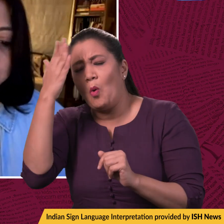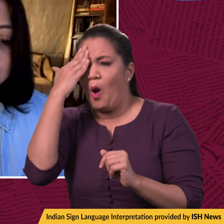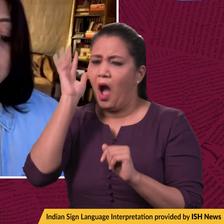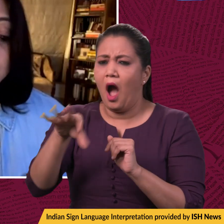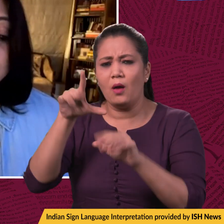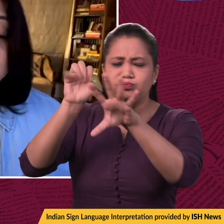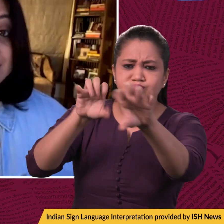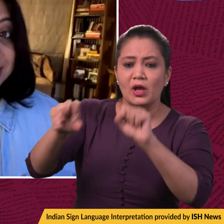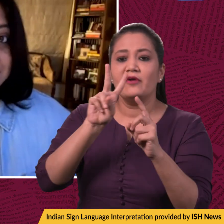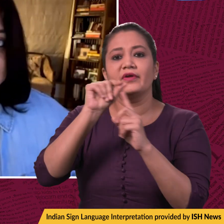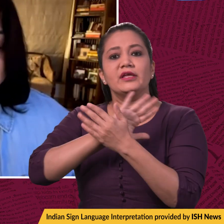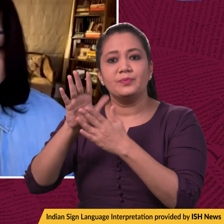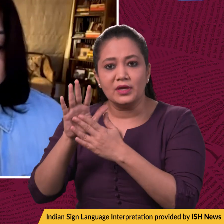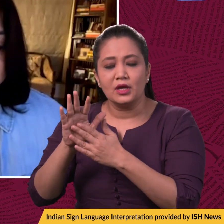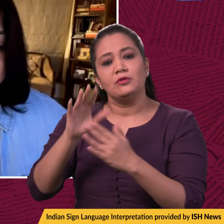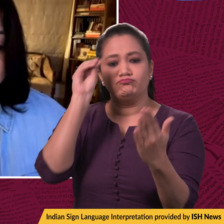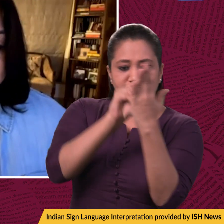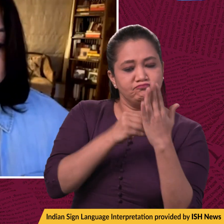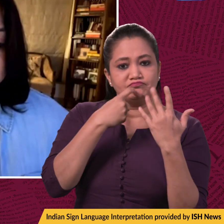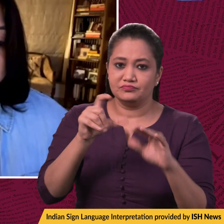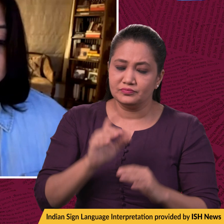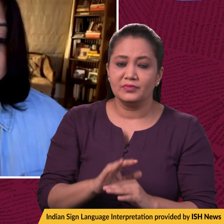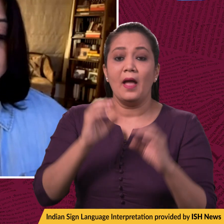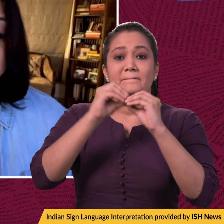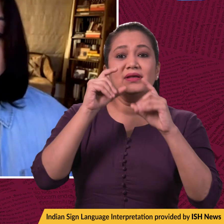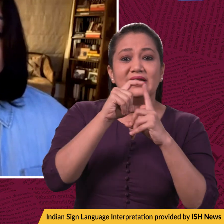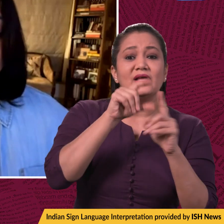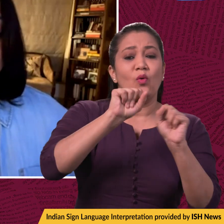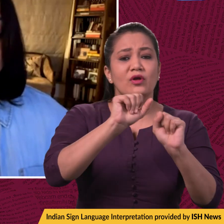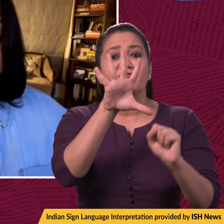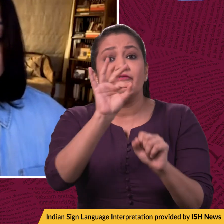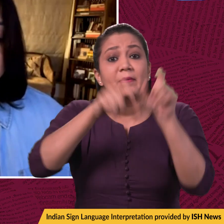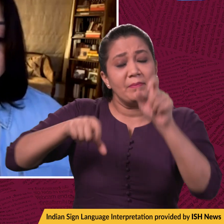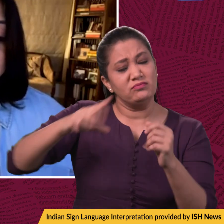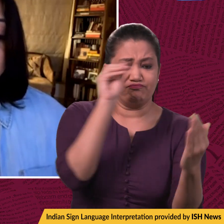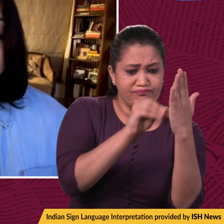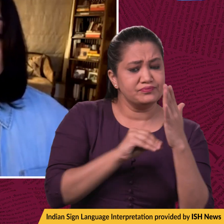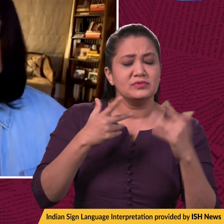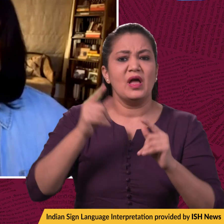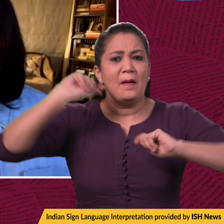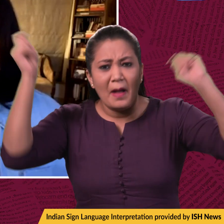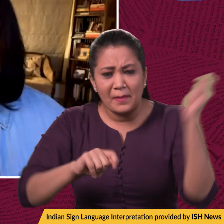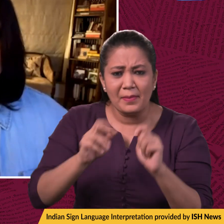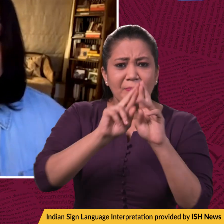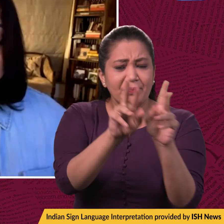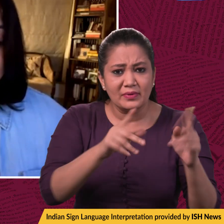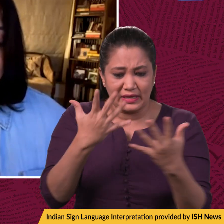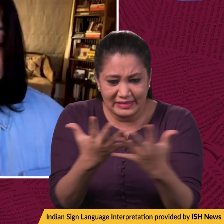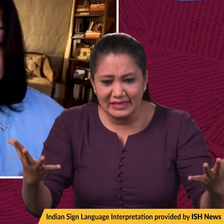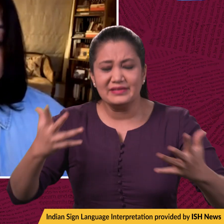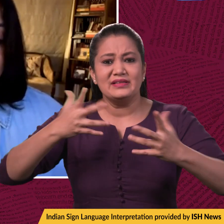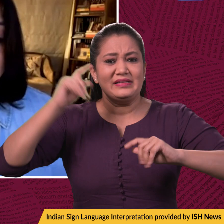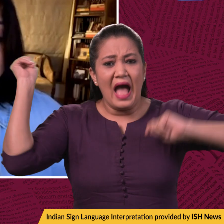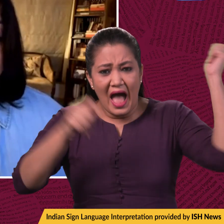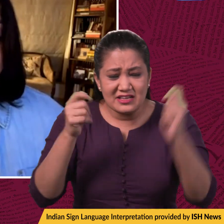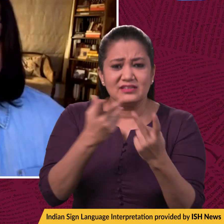VHP members, 50 unidentified Bajrang Dal members under sections for rioting with armed and deadly